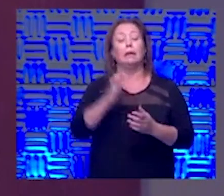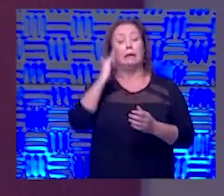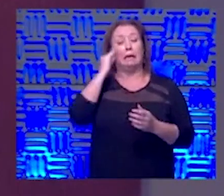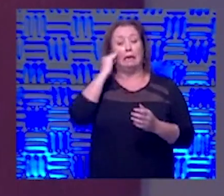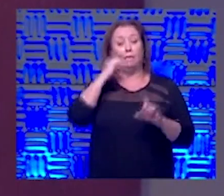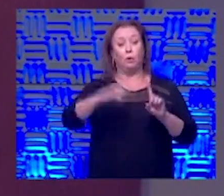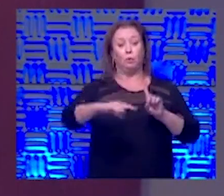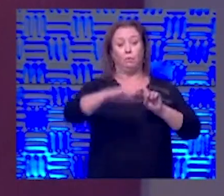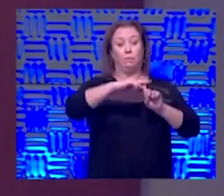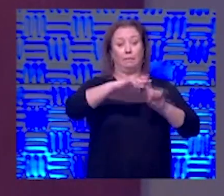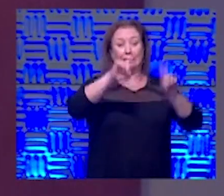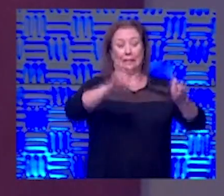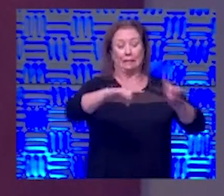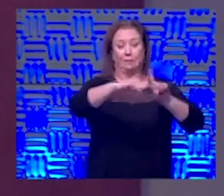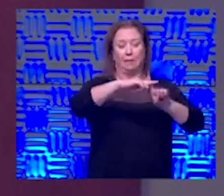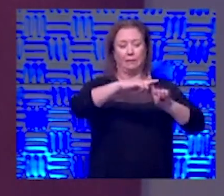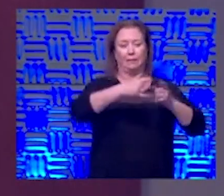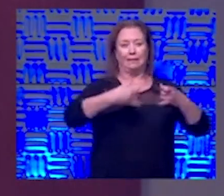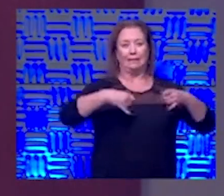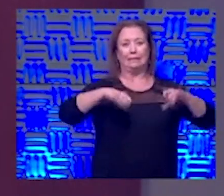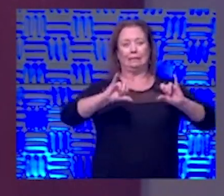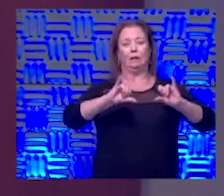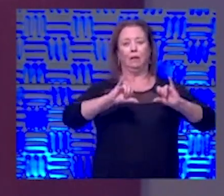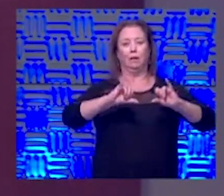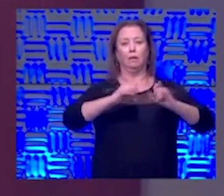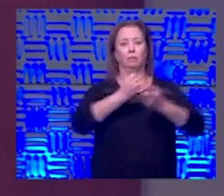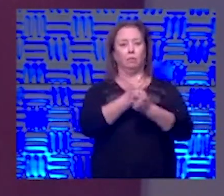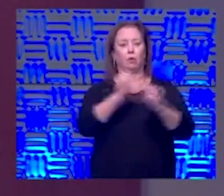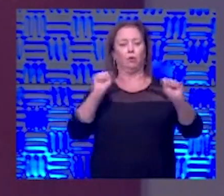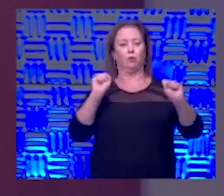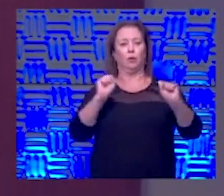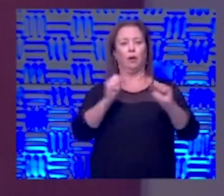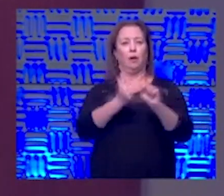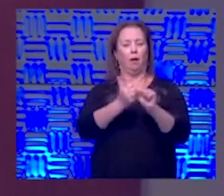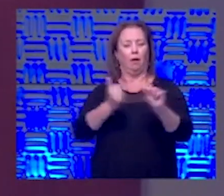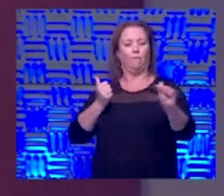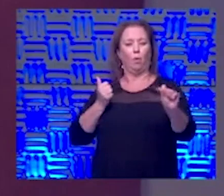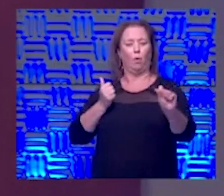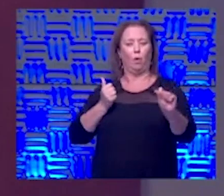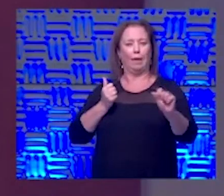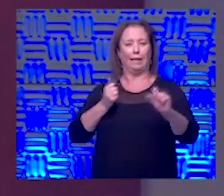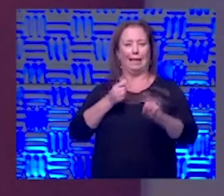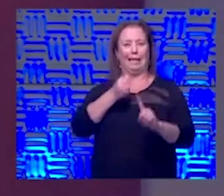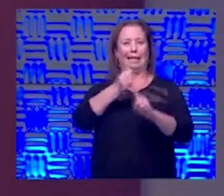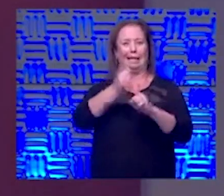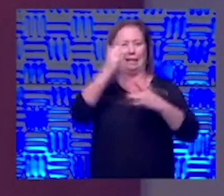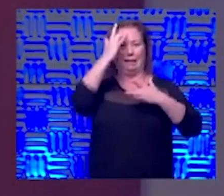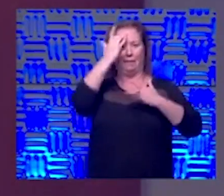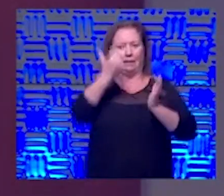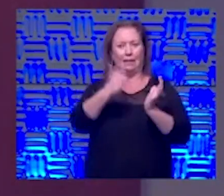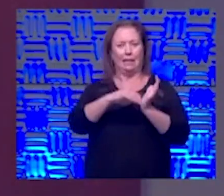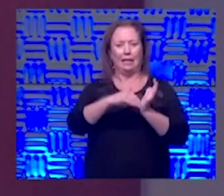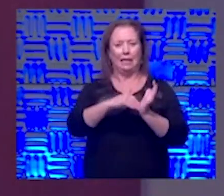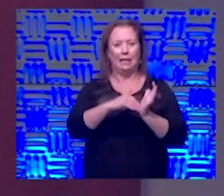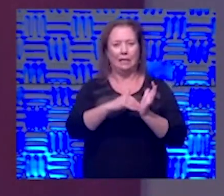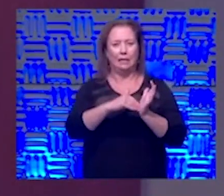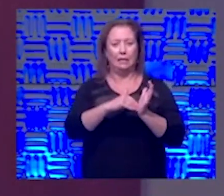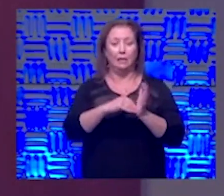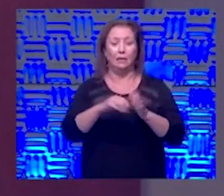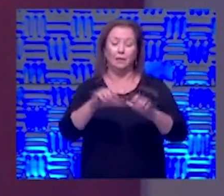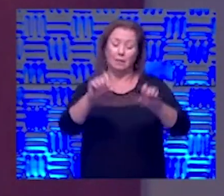test positive, I would say still take the precaution trying to avoid getting infected again, because